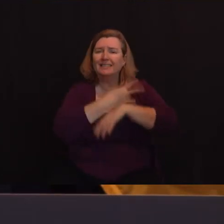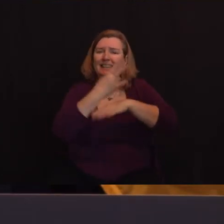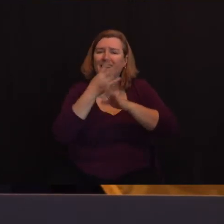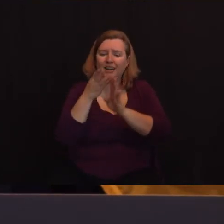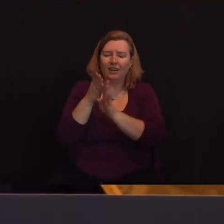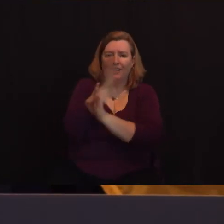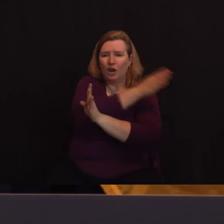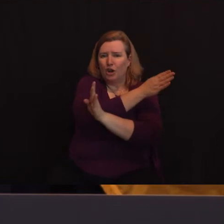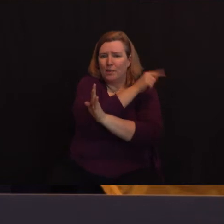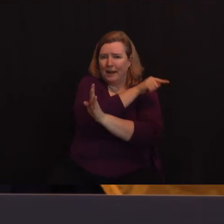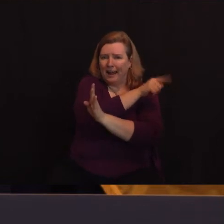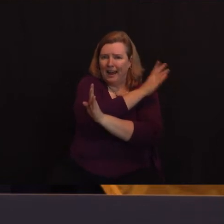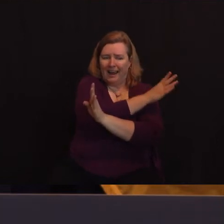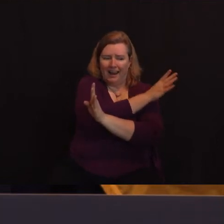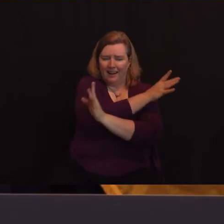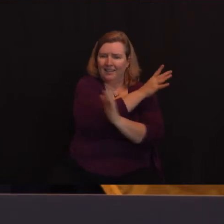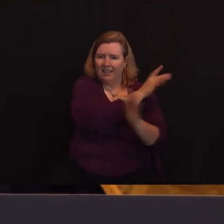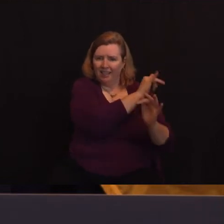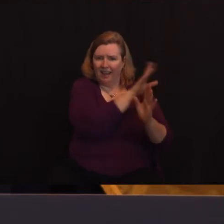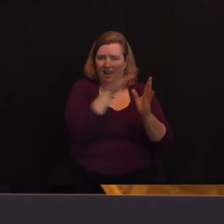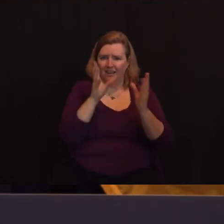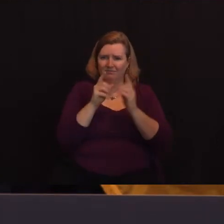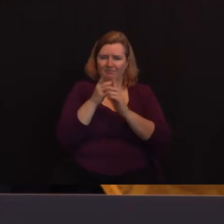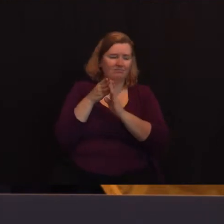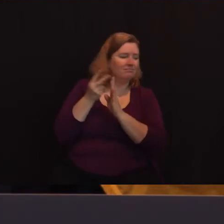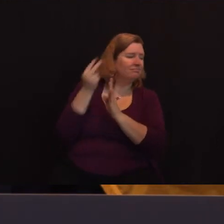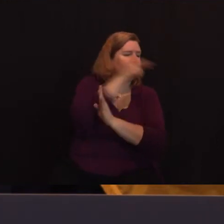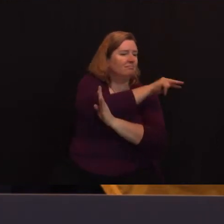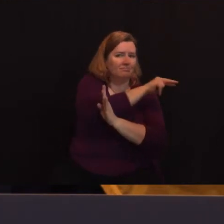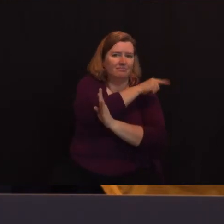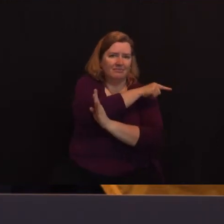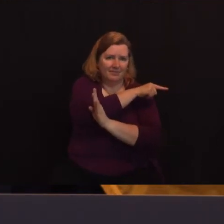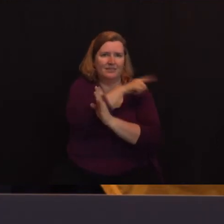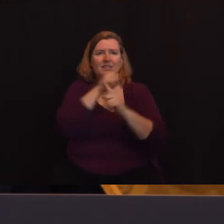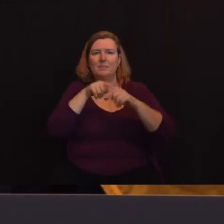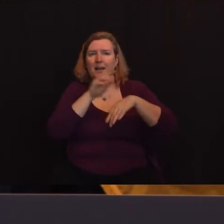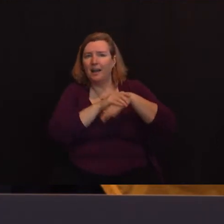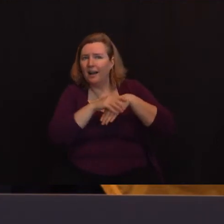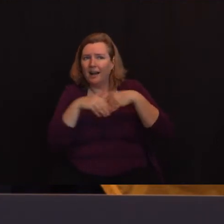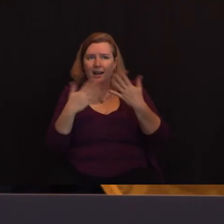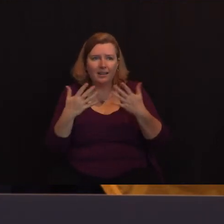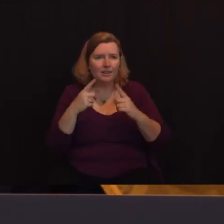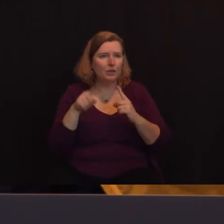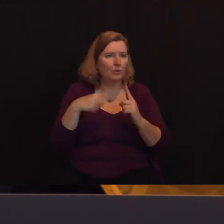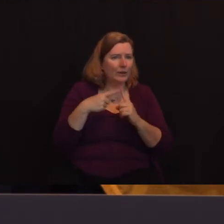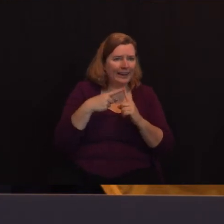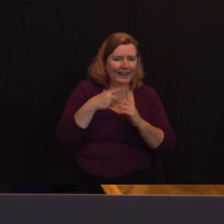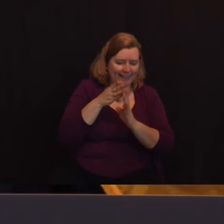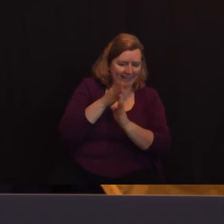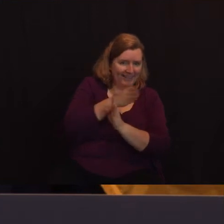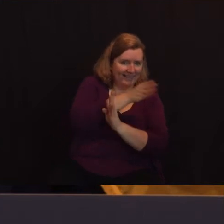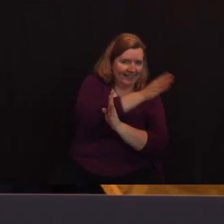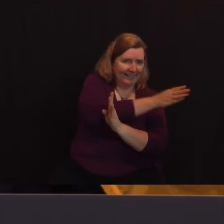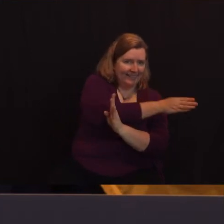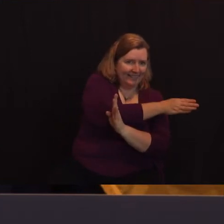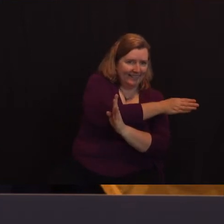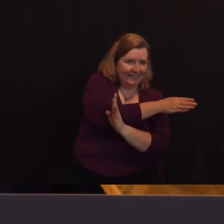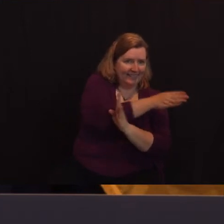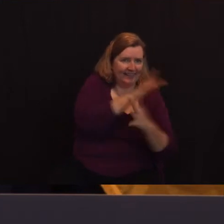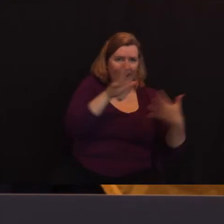we had a couple of days, depending on when you were looking at this number, where we either caught up and